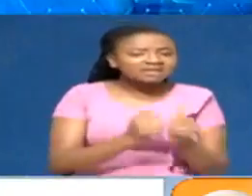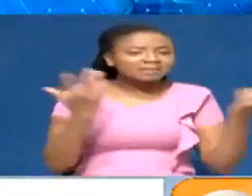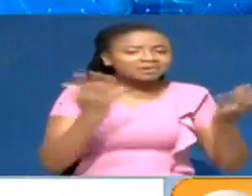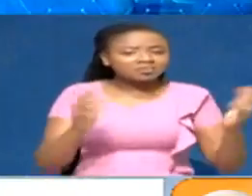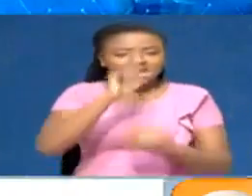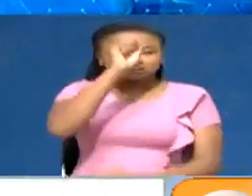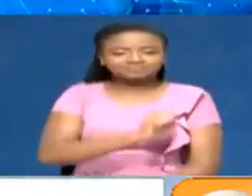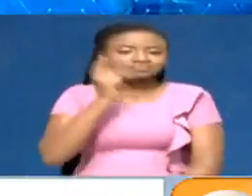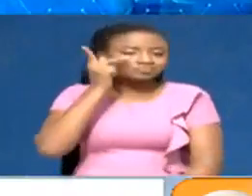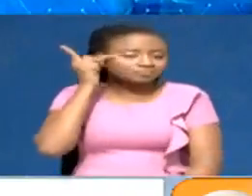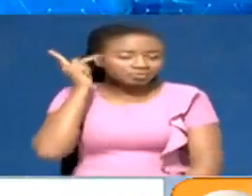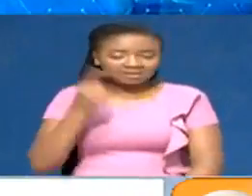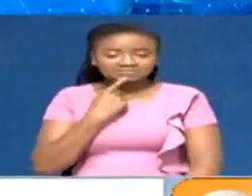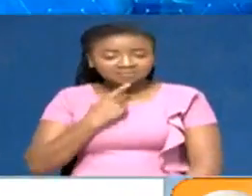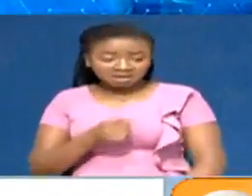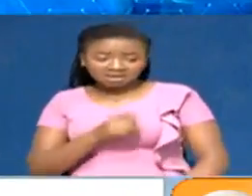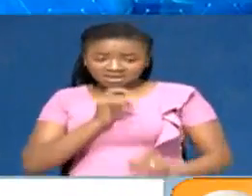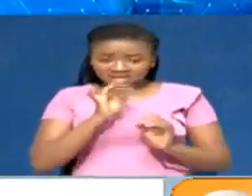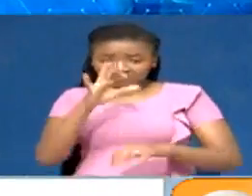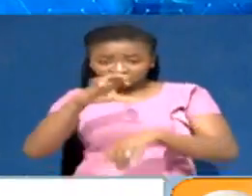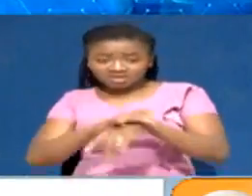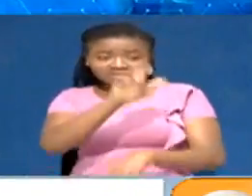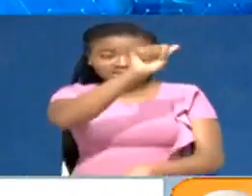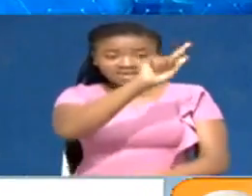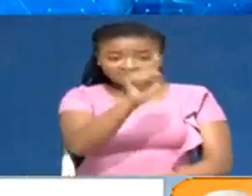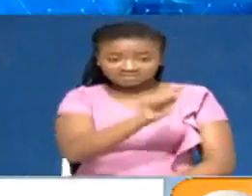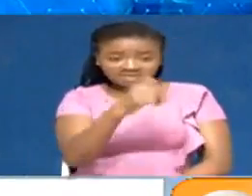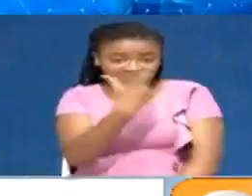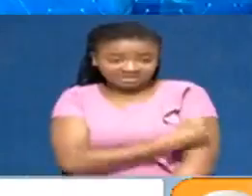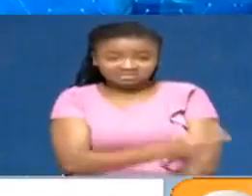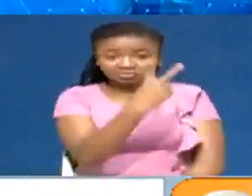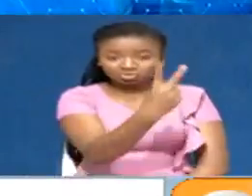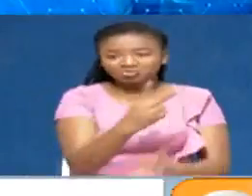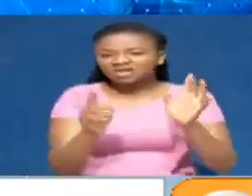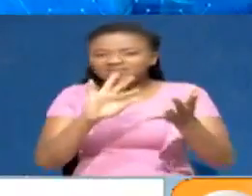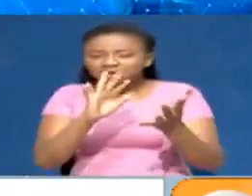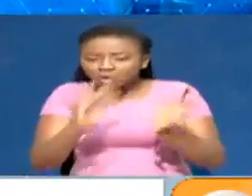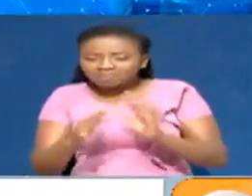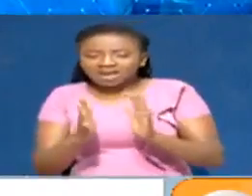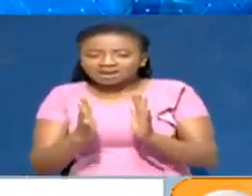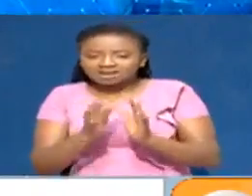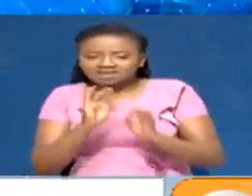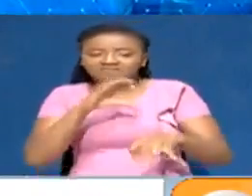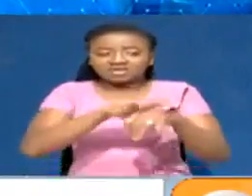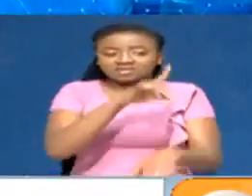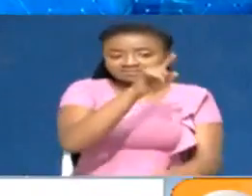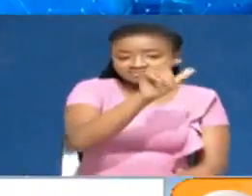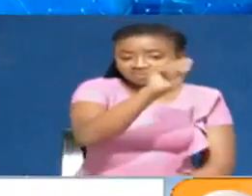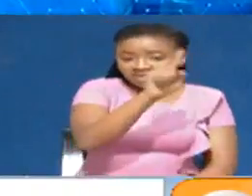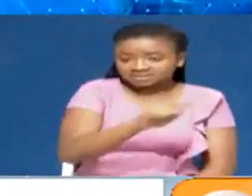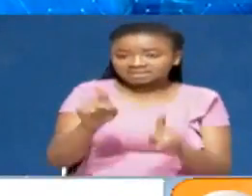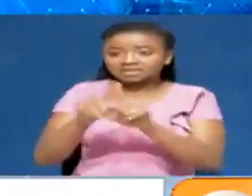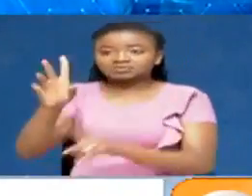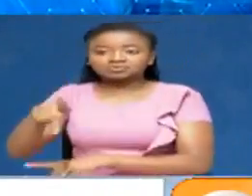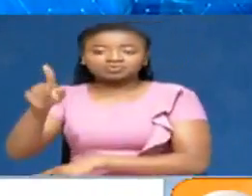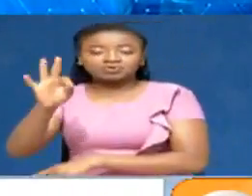had better results than those that had received two doses of AstraZeneca. This as the UK government promised to deliver over 800,000